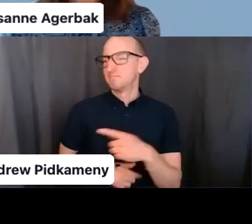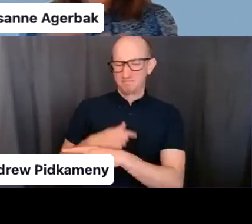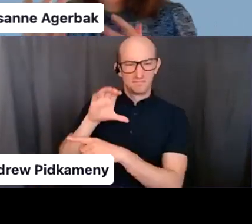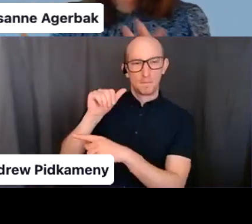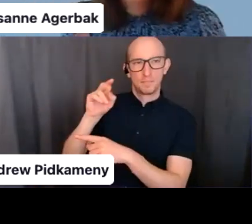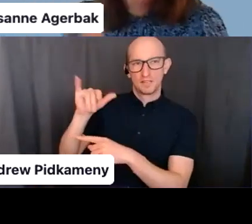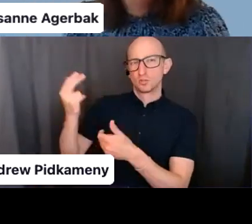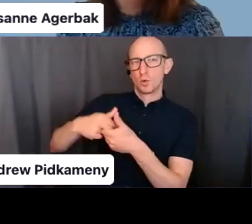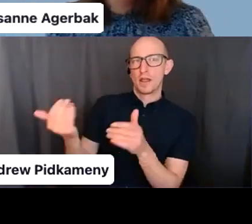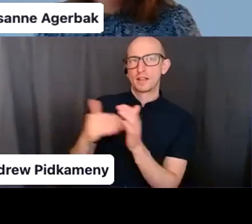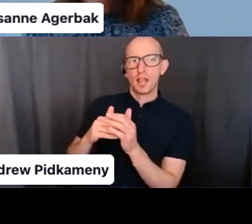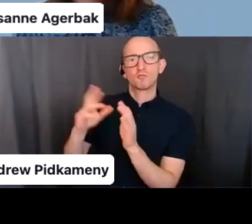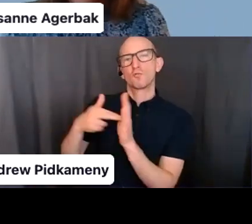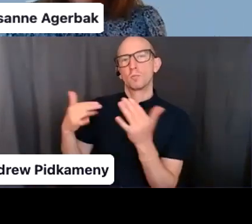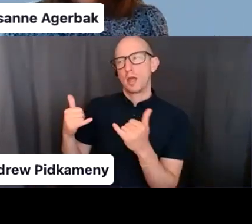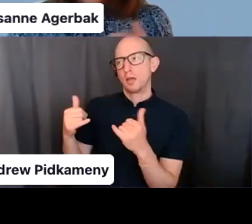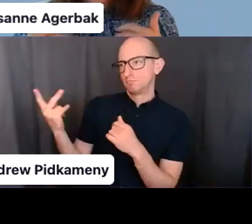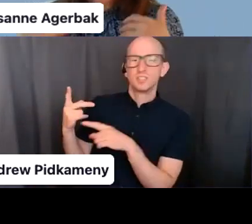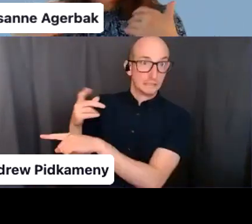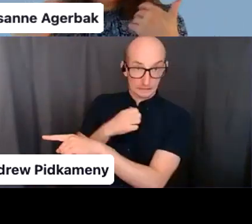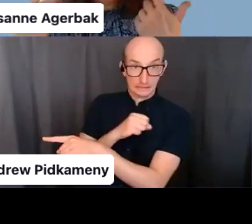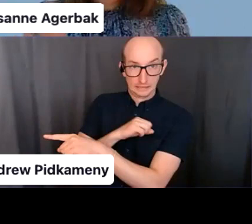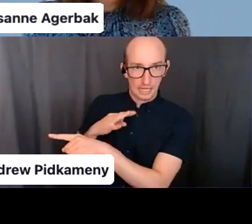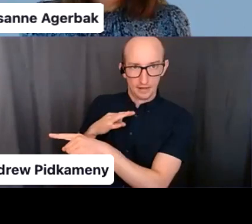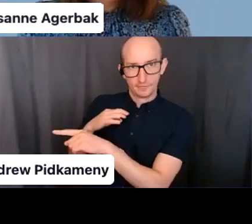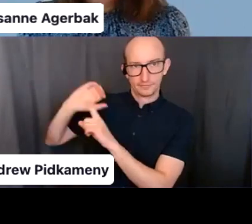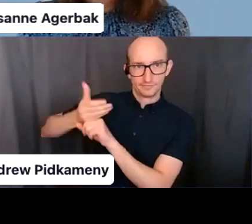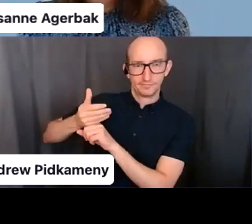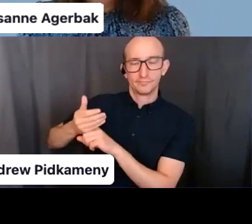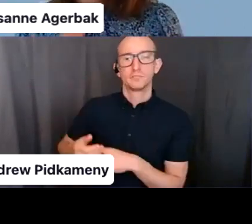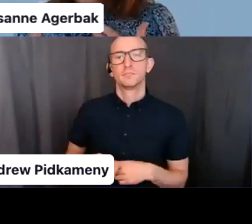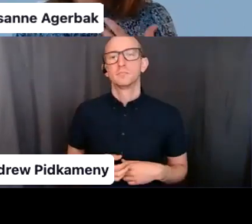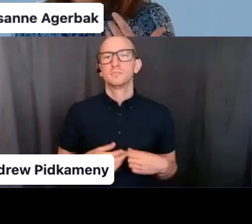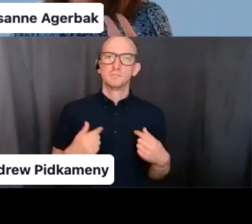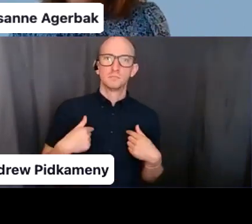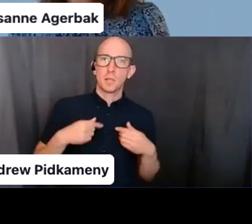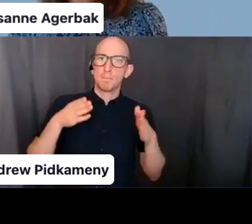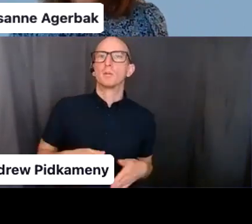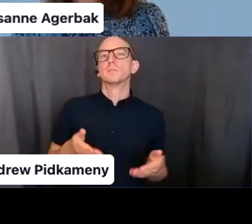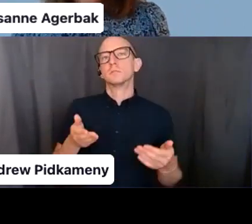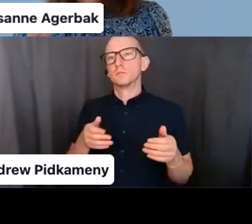again as the member of staff, and we're going to role play being in a grocery store,